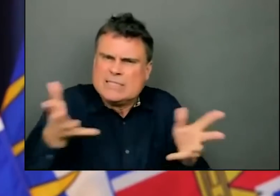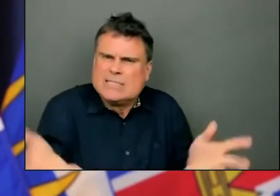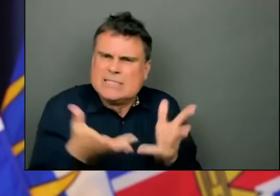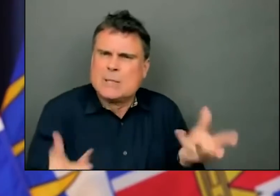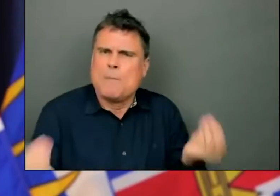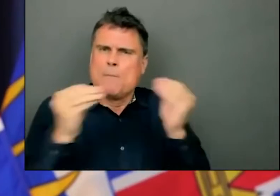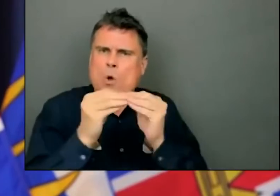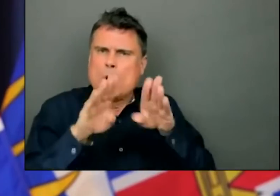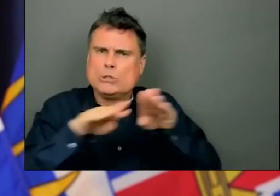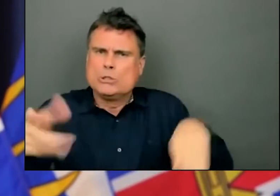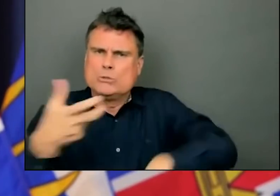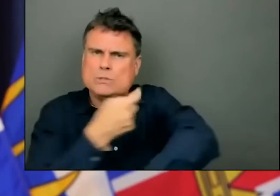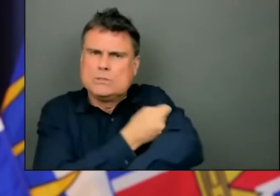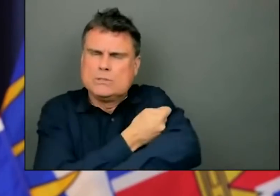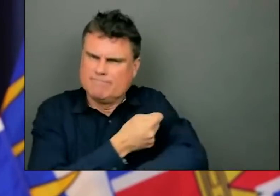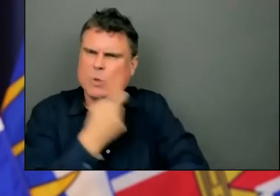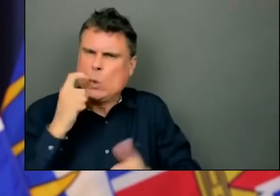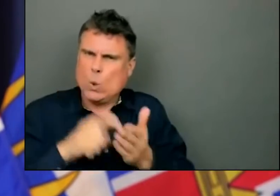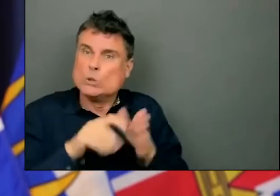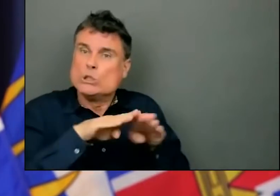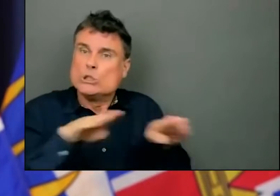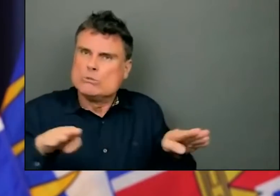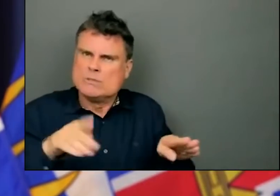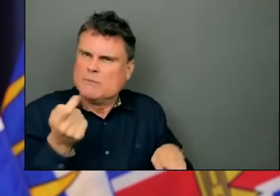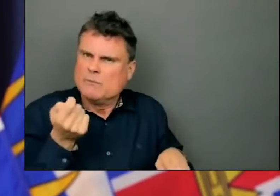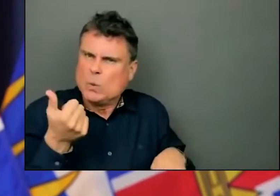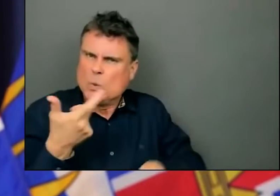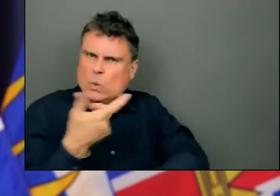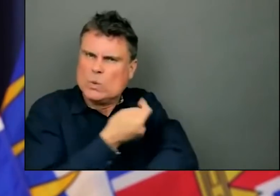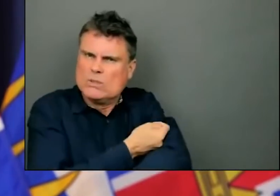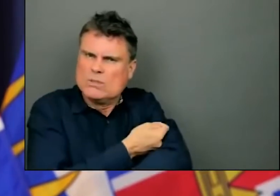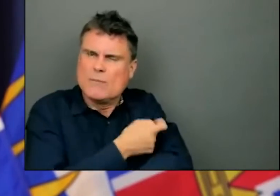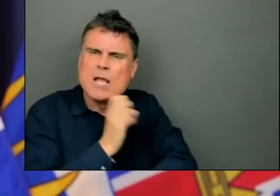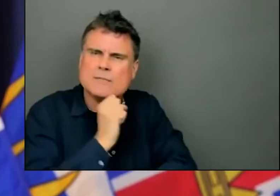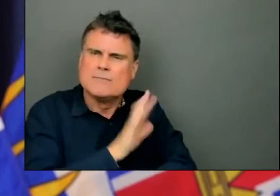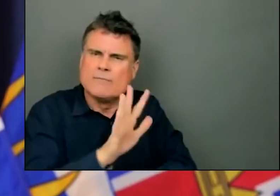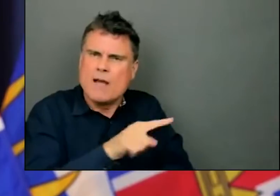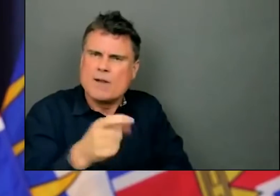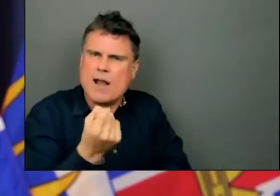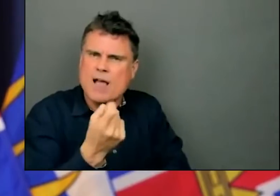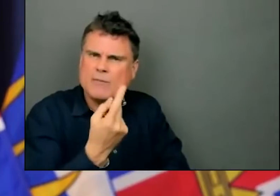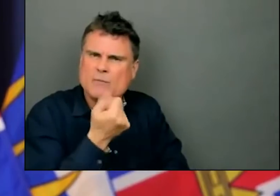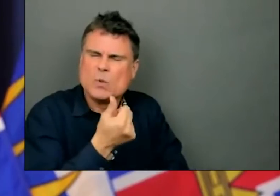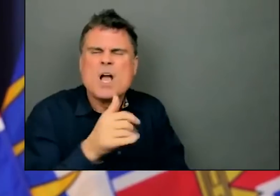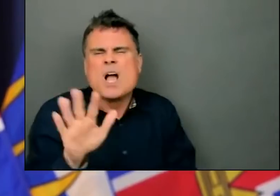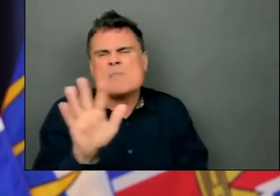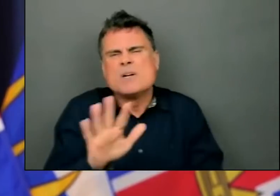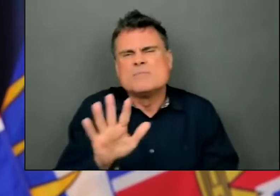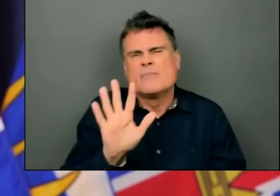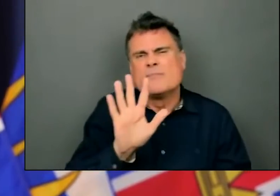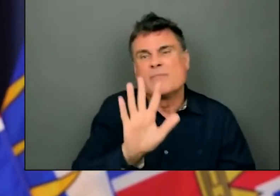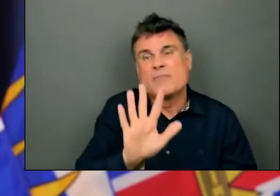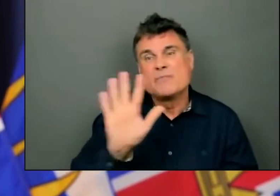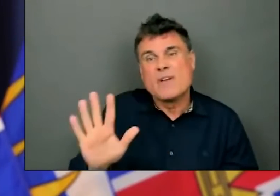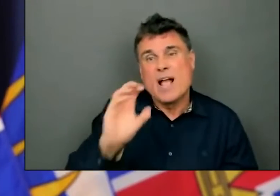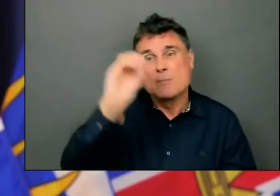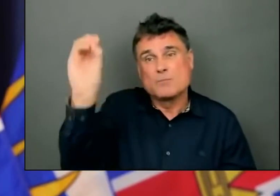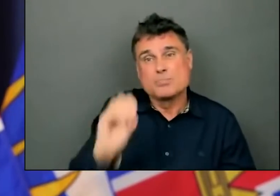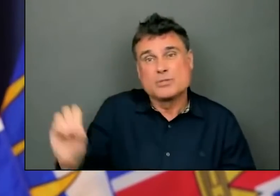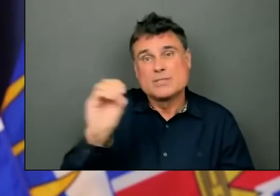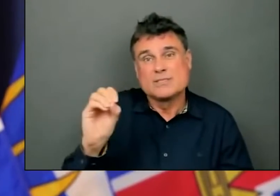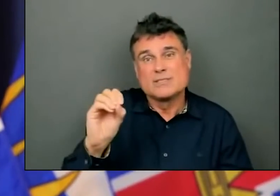board. If we look at, we're at about 55% here in BC, and that's about the same as Ontario, Quebec,